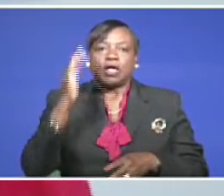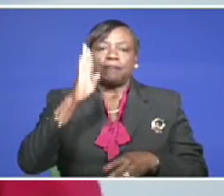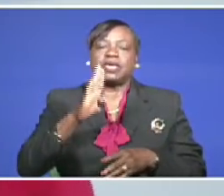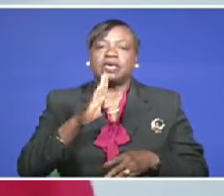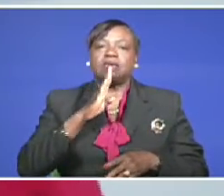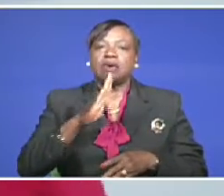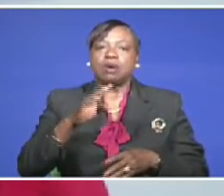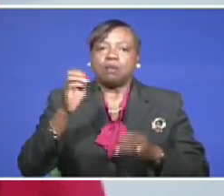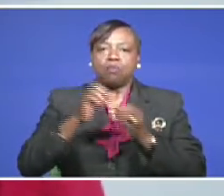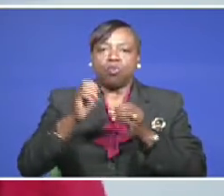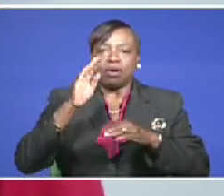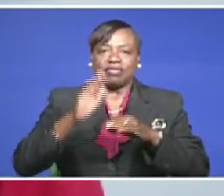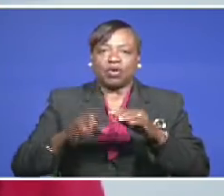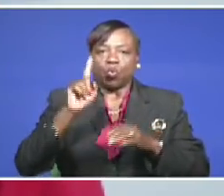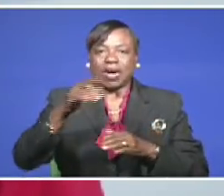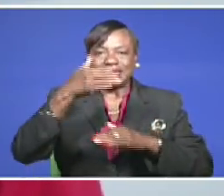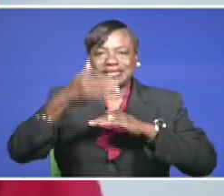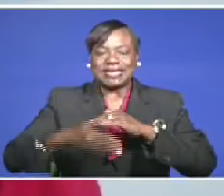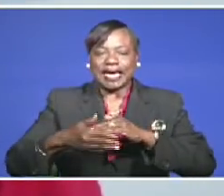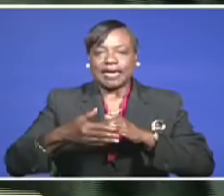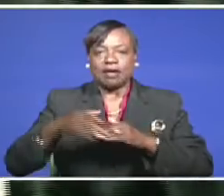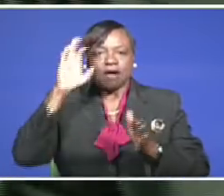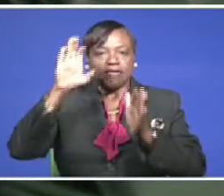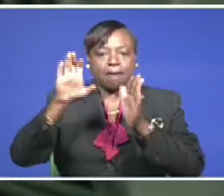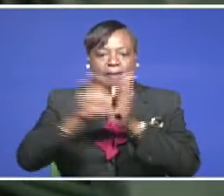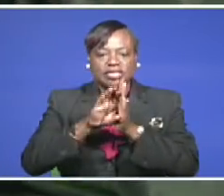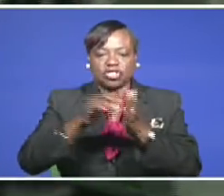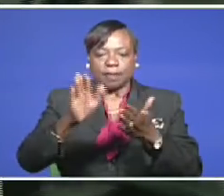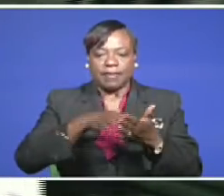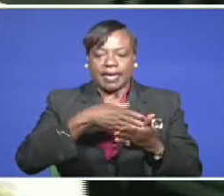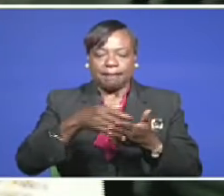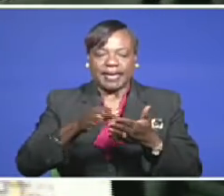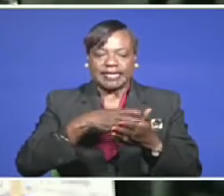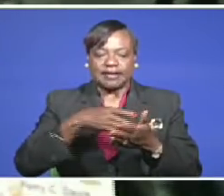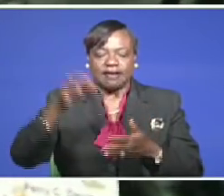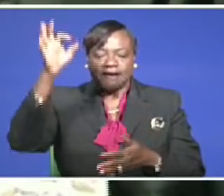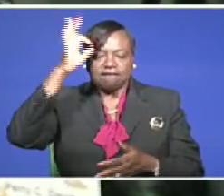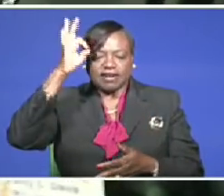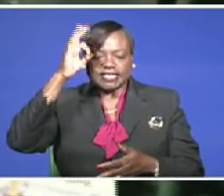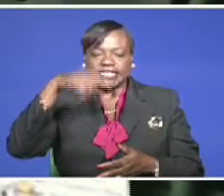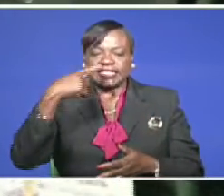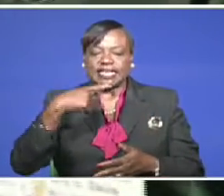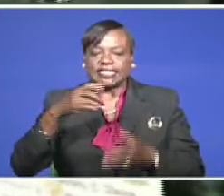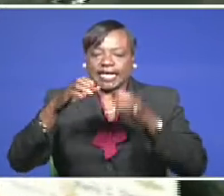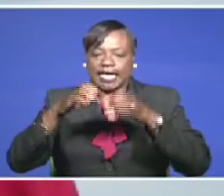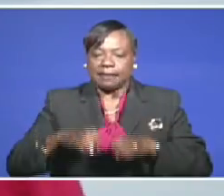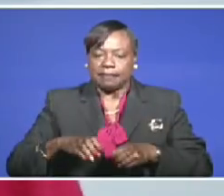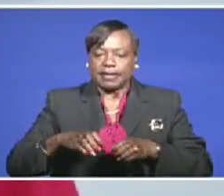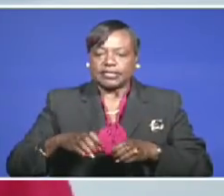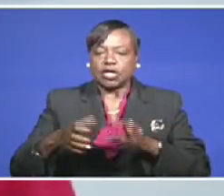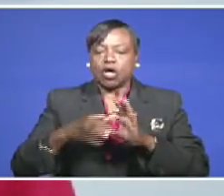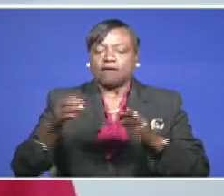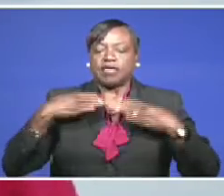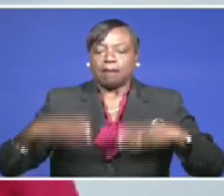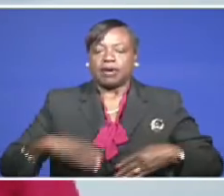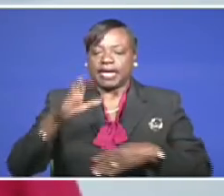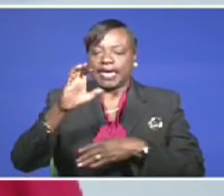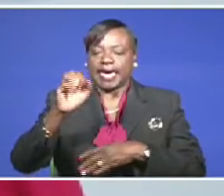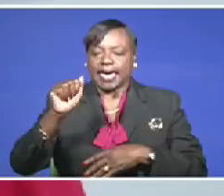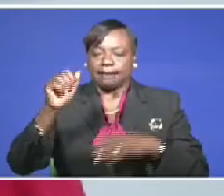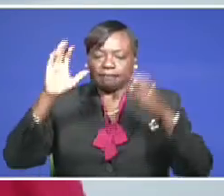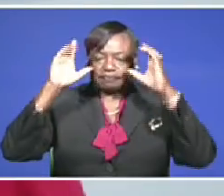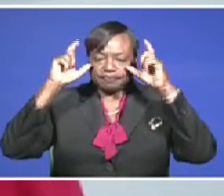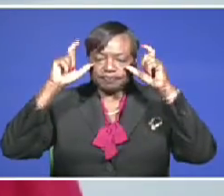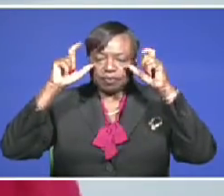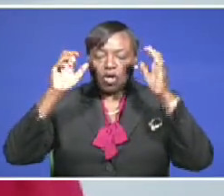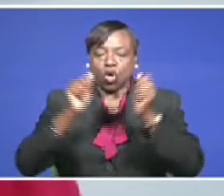picture being painted, but there's both sides of the fence being shown. Ferguson touts the capabilities of the body cams. With the body cams